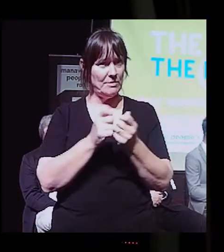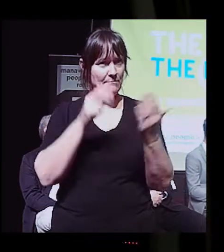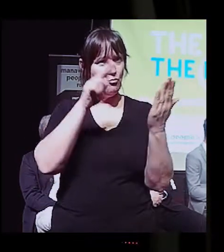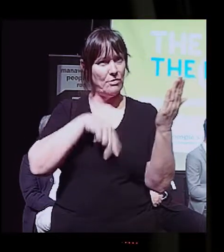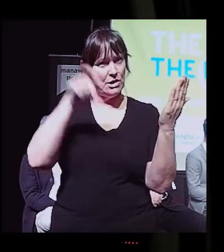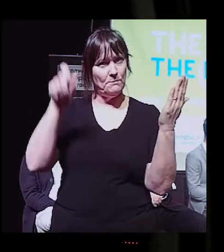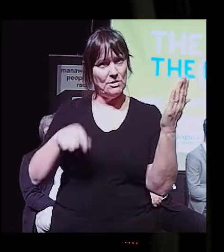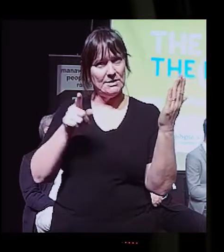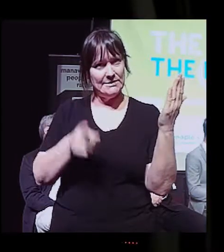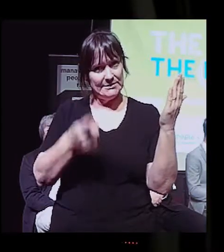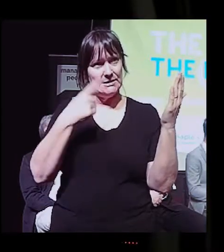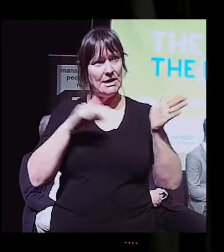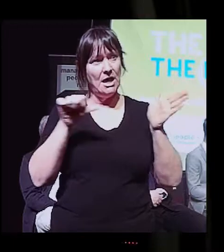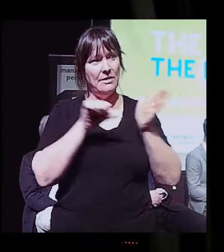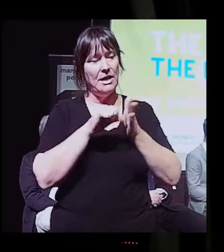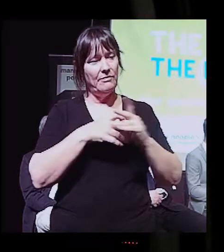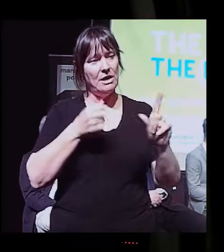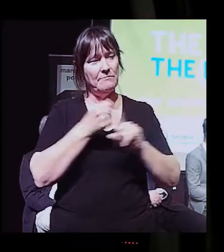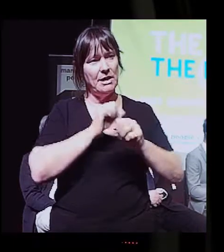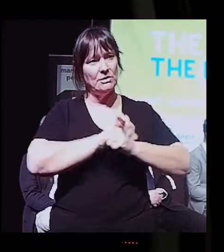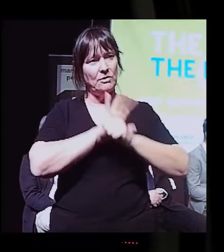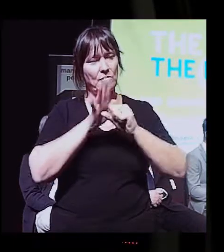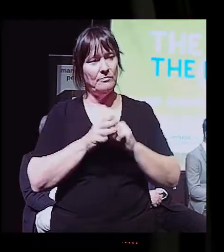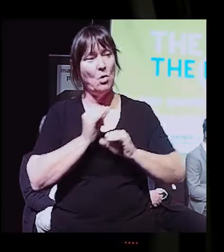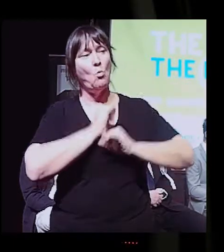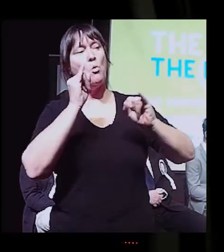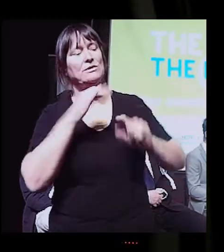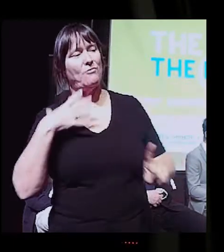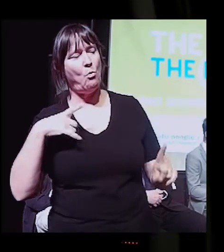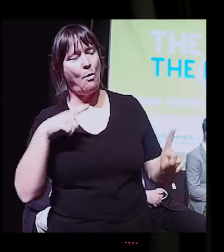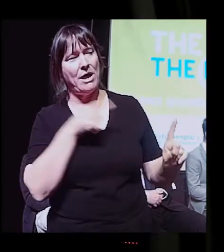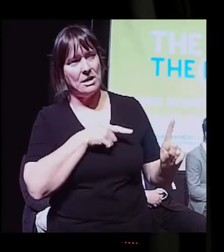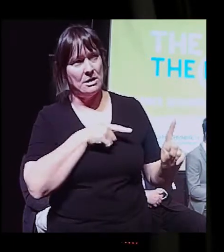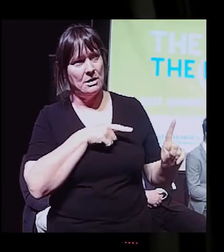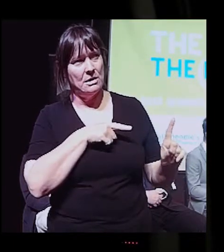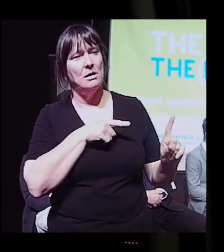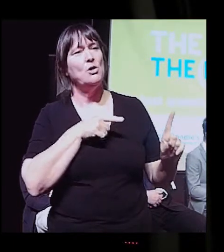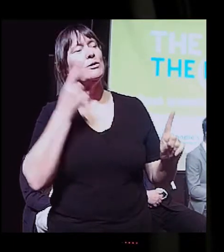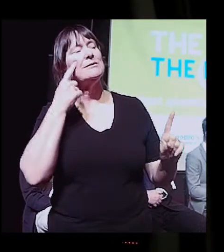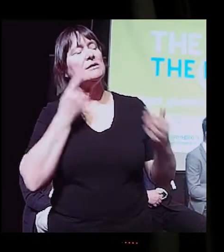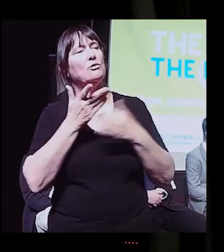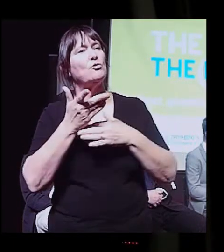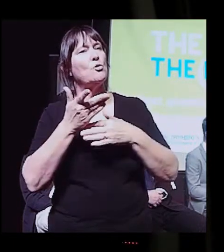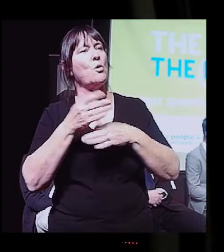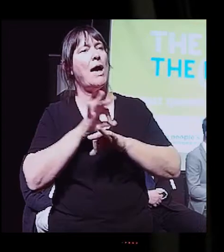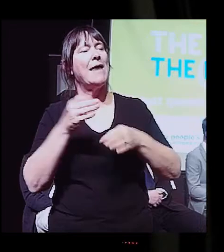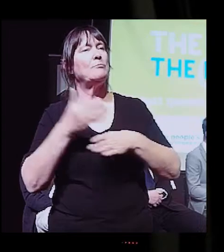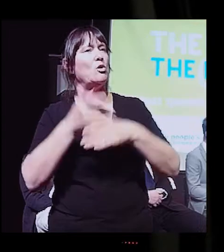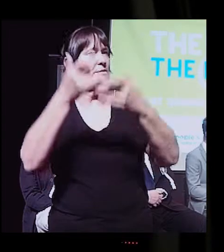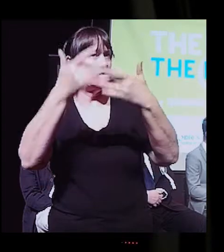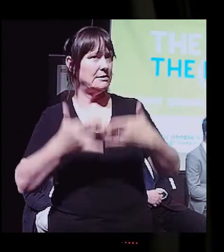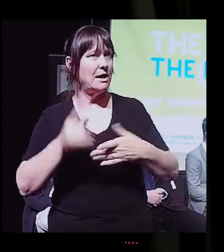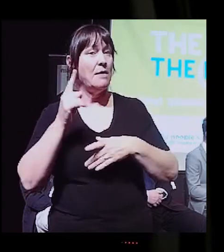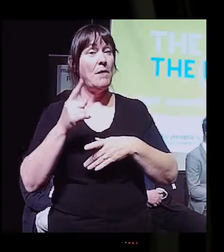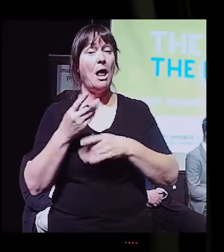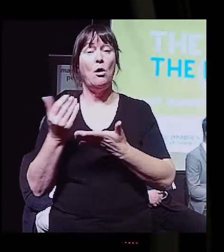the economic effects of the COVID-19 have hit women harder, which is shown through unemployment statistics and the like, yet a lot of the recovery money